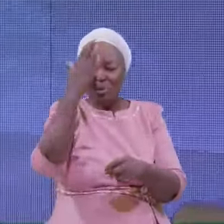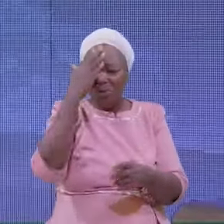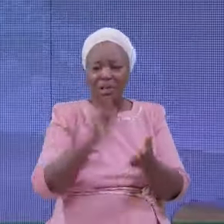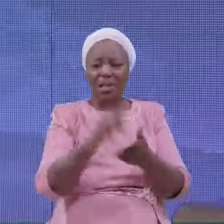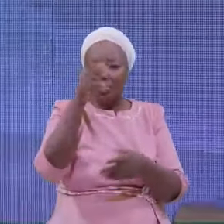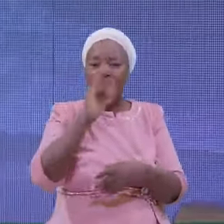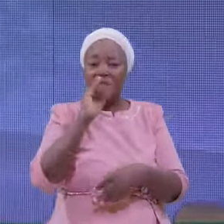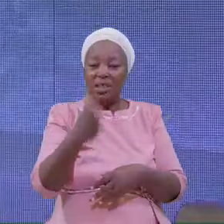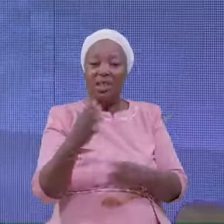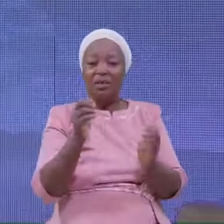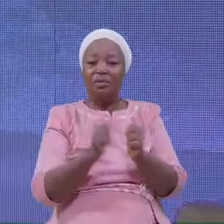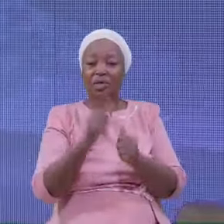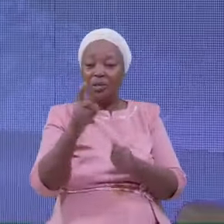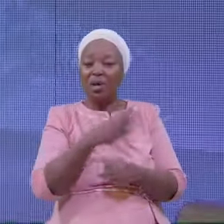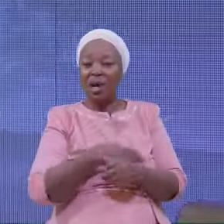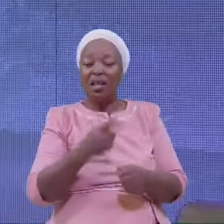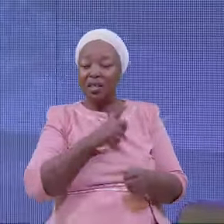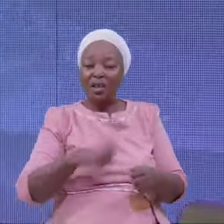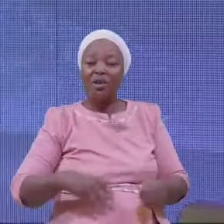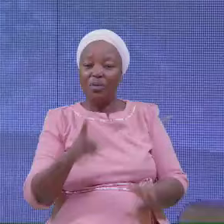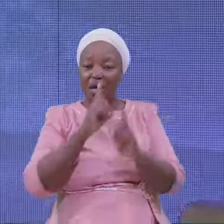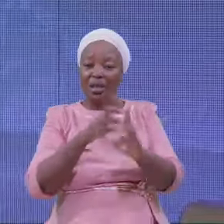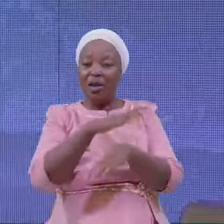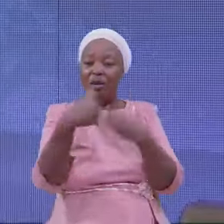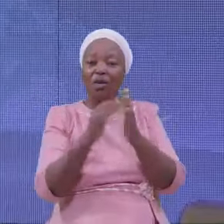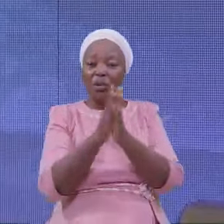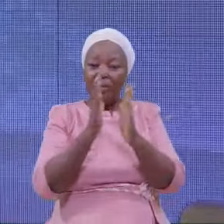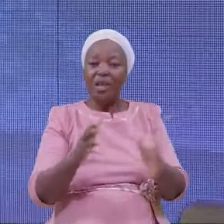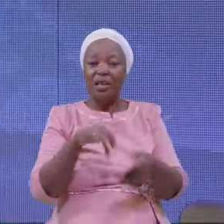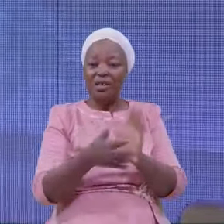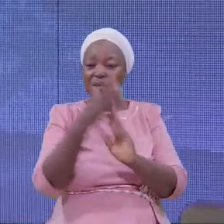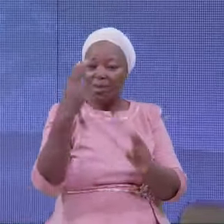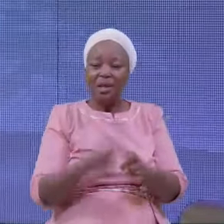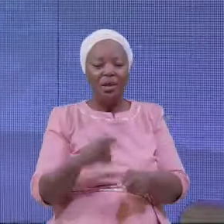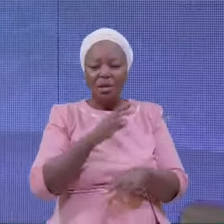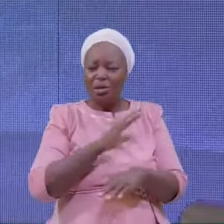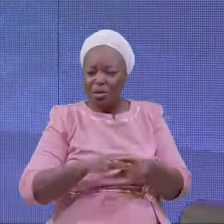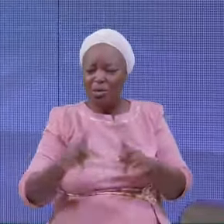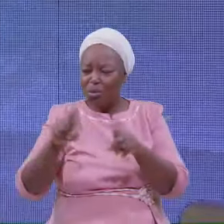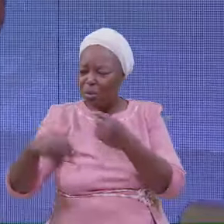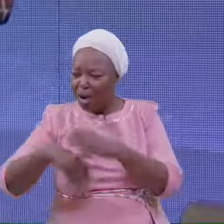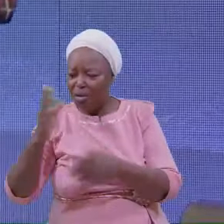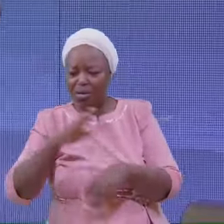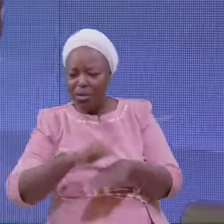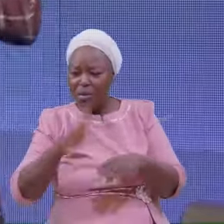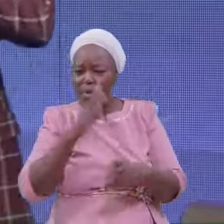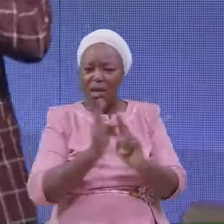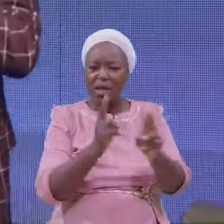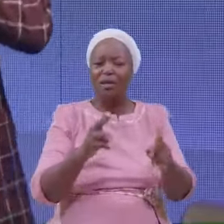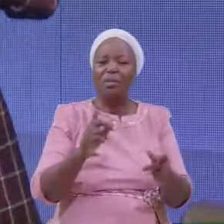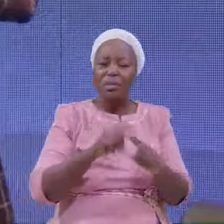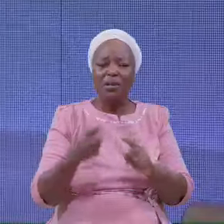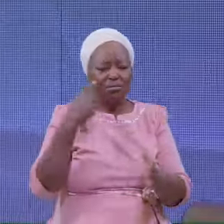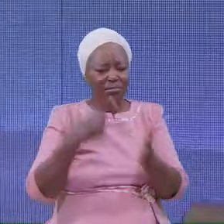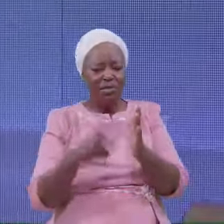There, after the prayer, it's not a time to be moving up and down. It's a time to demonstrate. Shake your body. Shake your hand. Look,